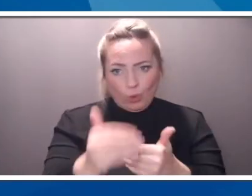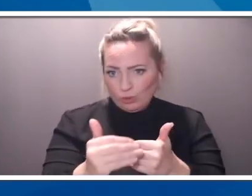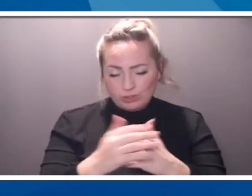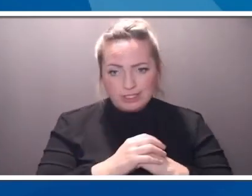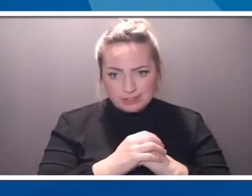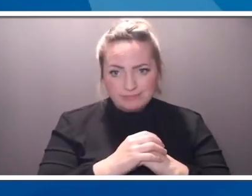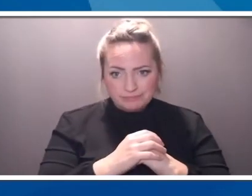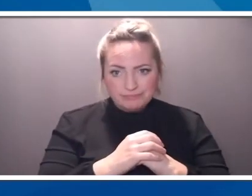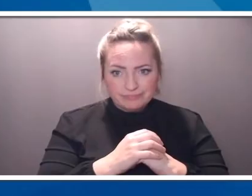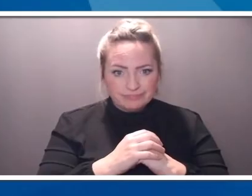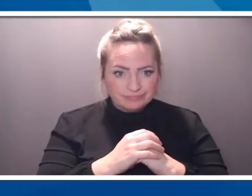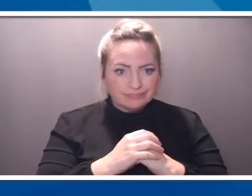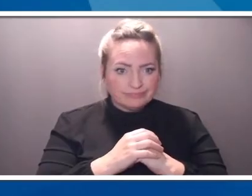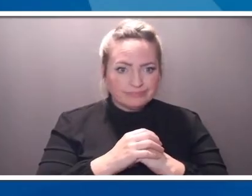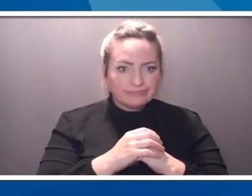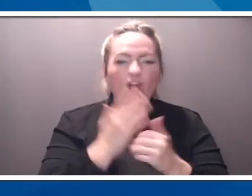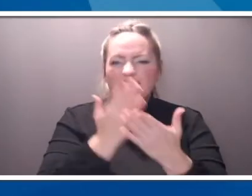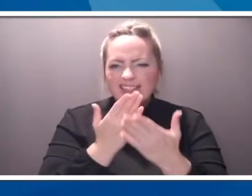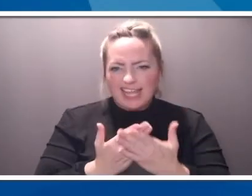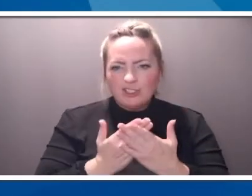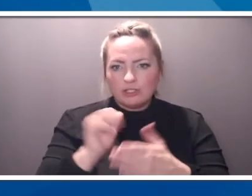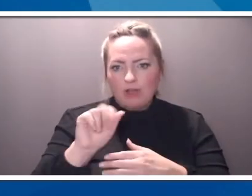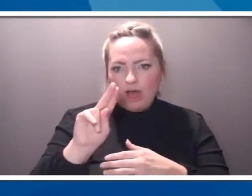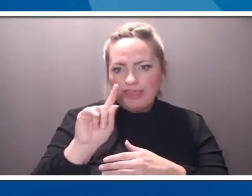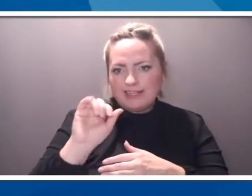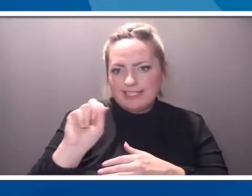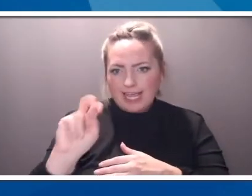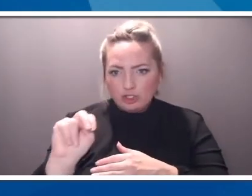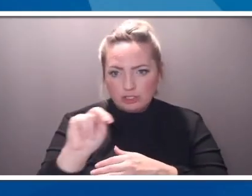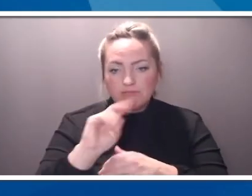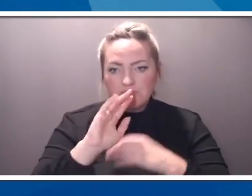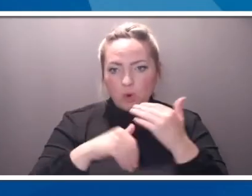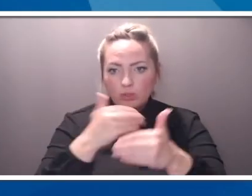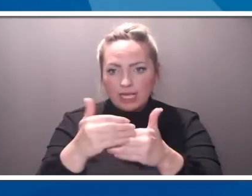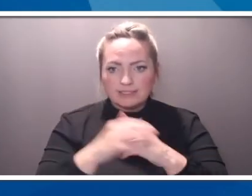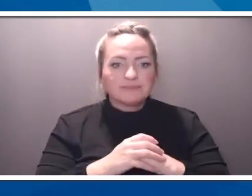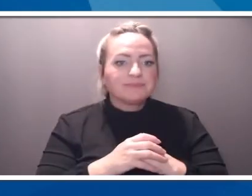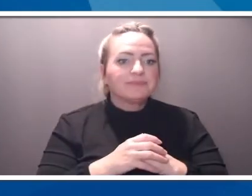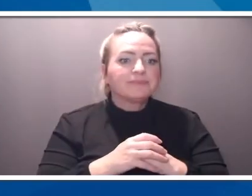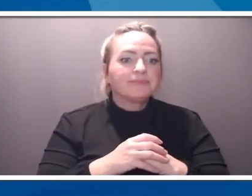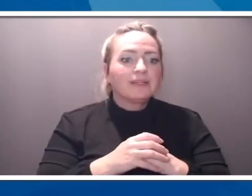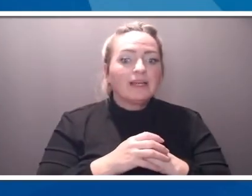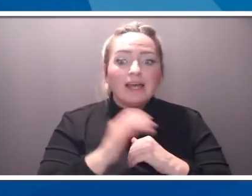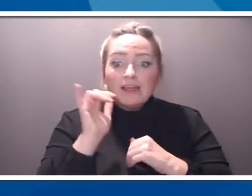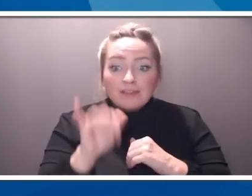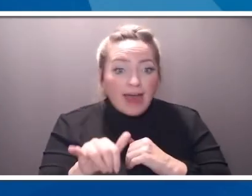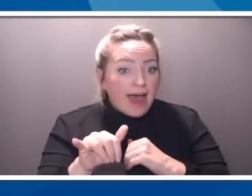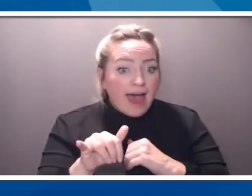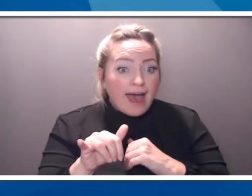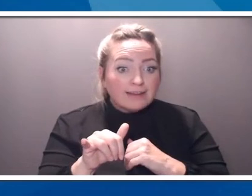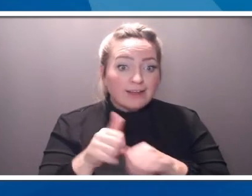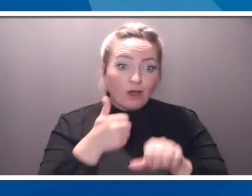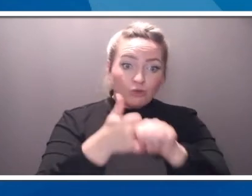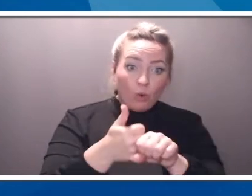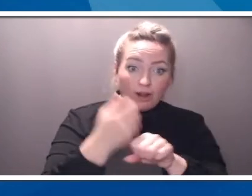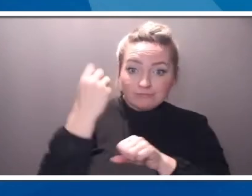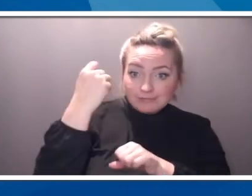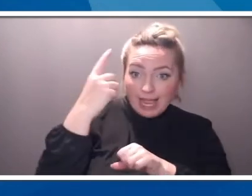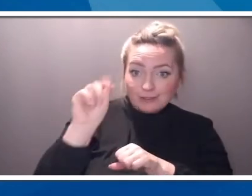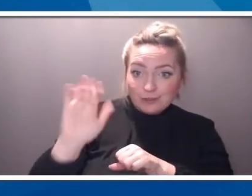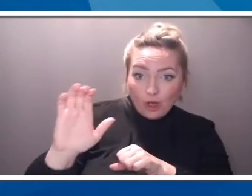any step in an authentication process. Now, what is an authentication process? Is